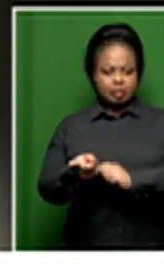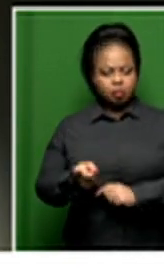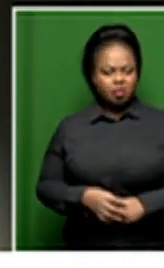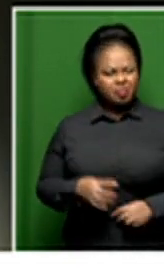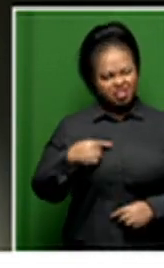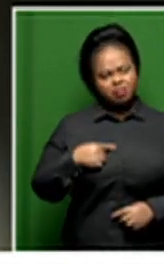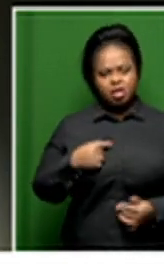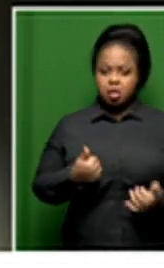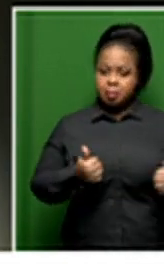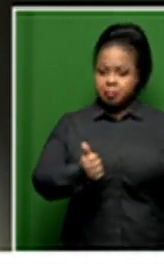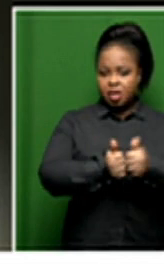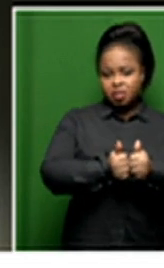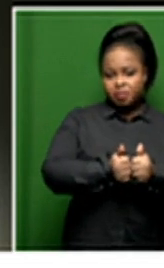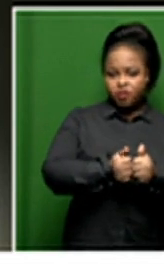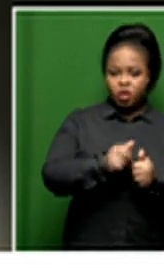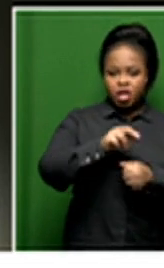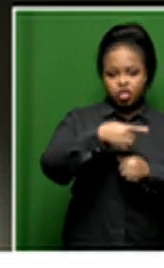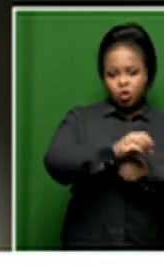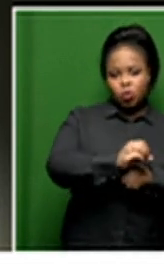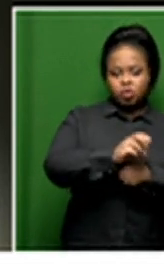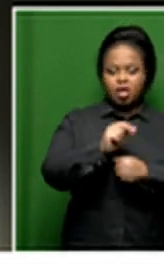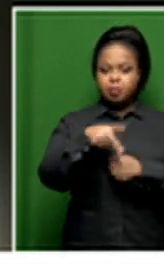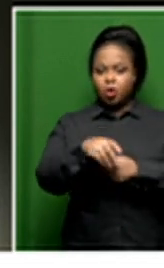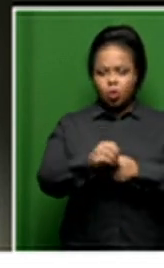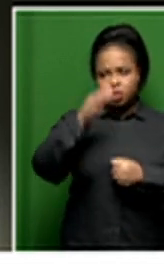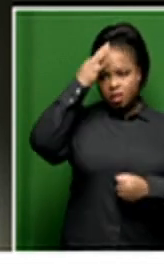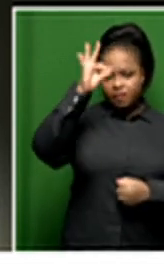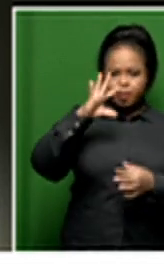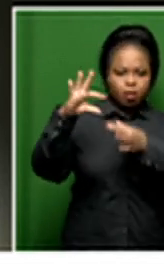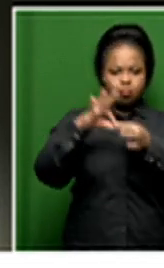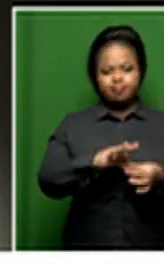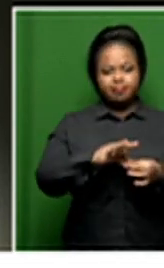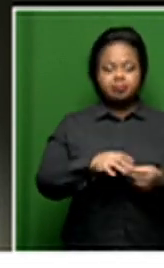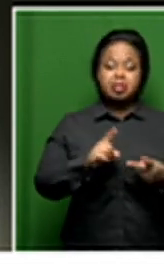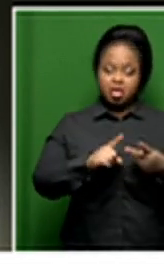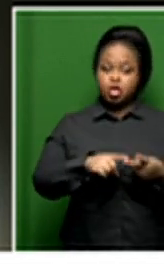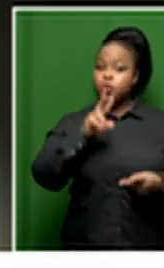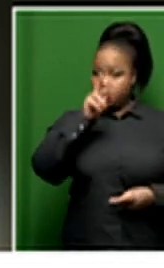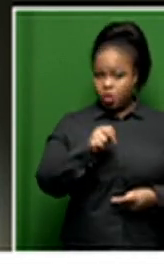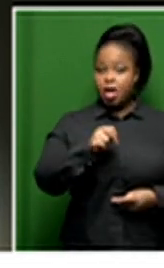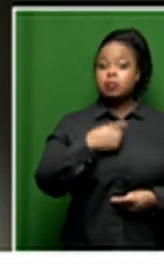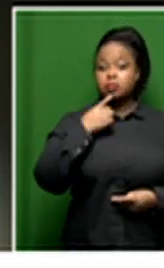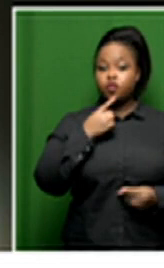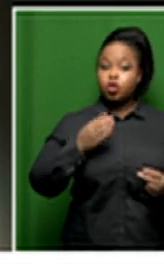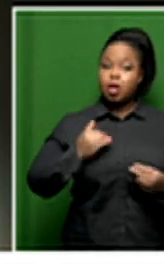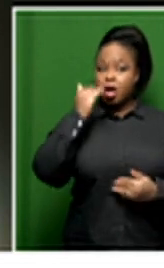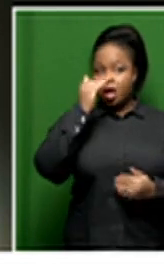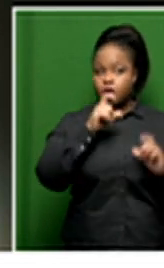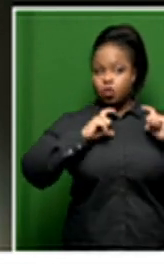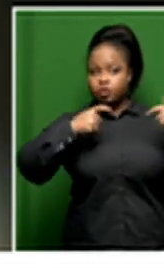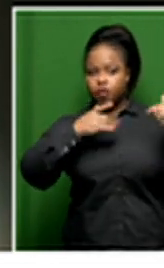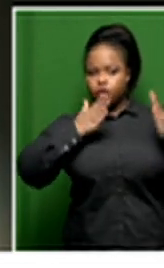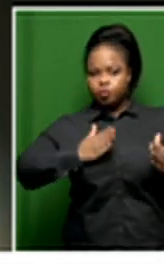as a good partnership between government and civil society. Got praise from the UN High Commissioner for Human Rights as a